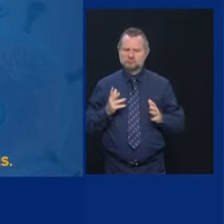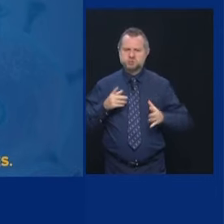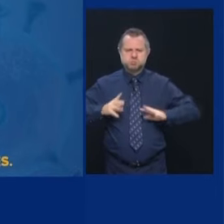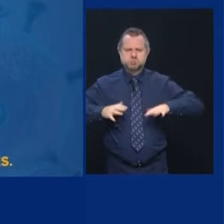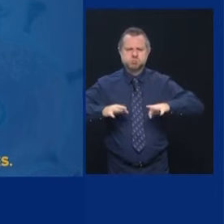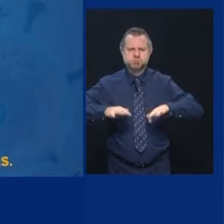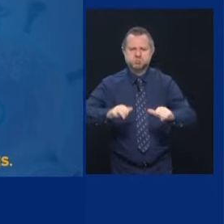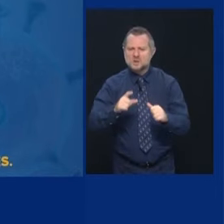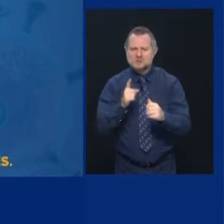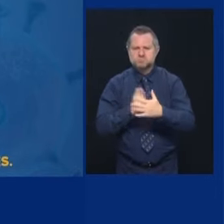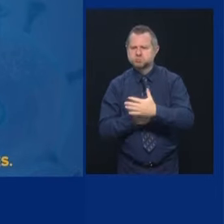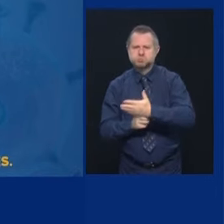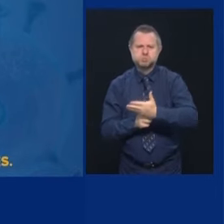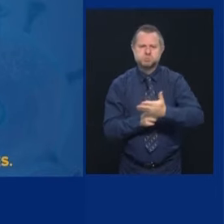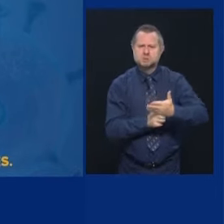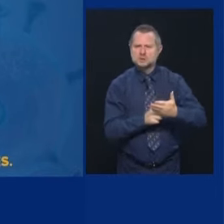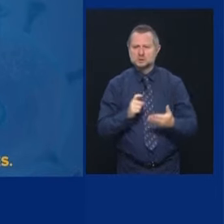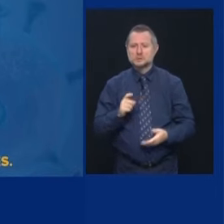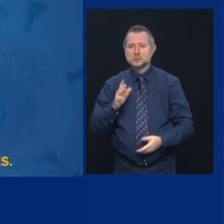that it's impolitic.